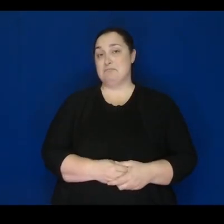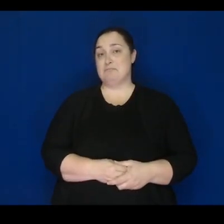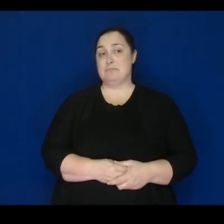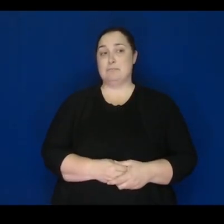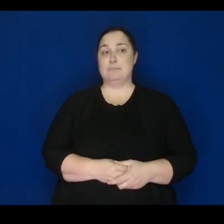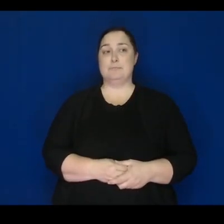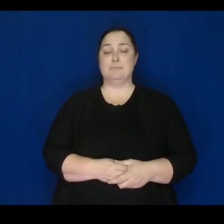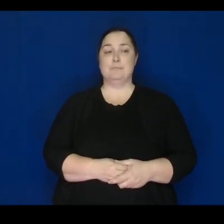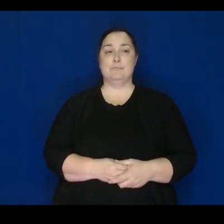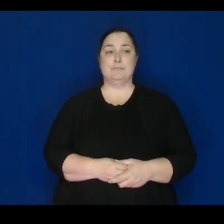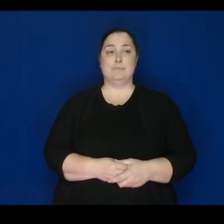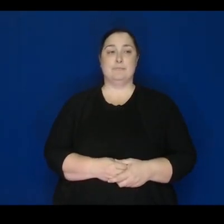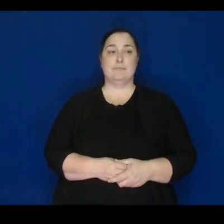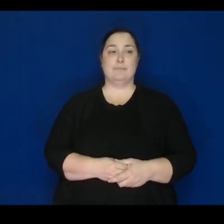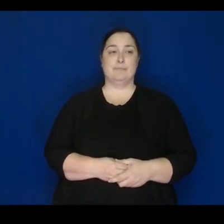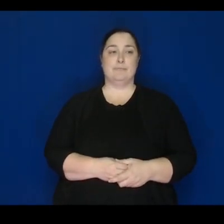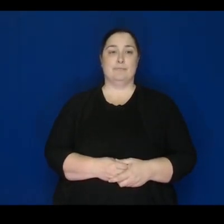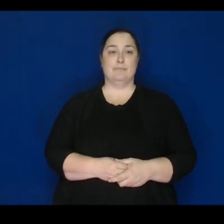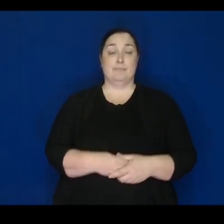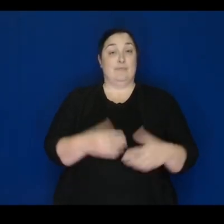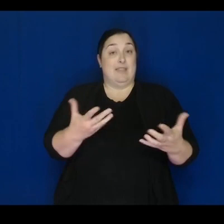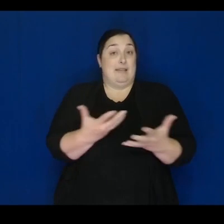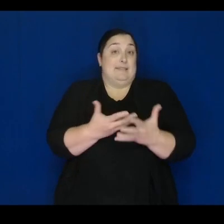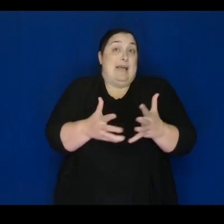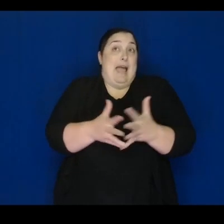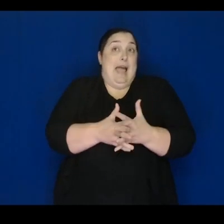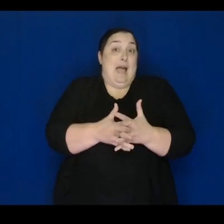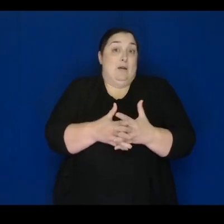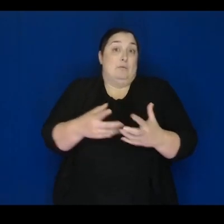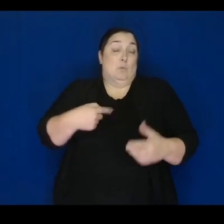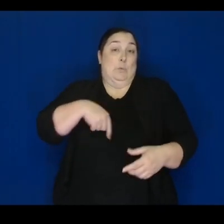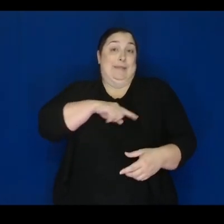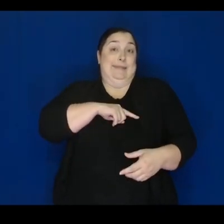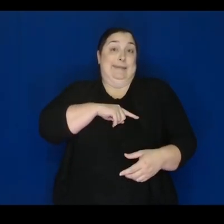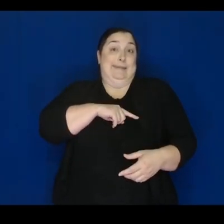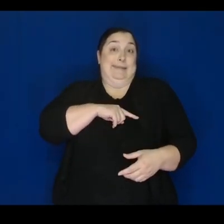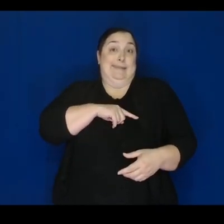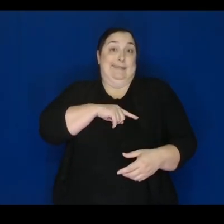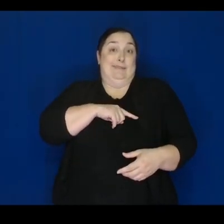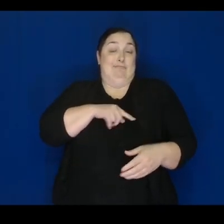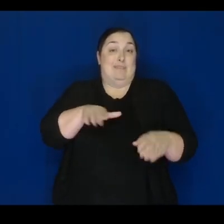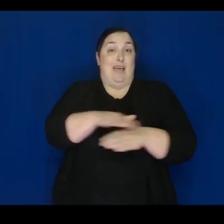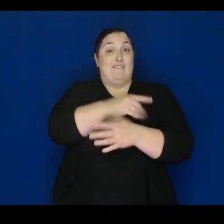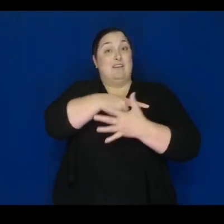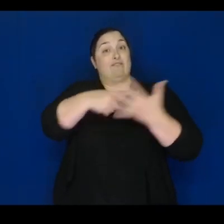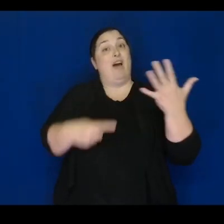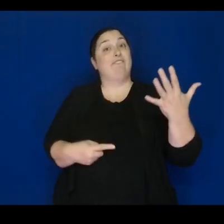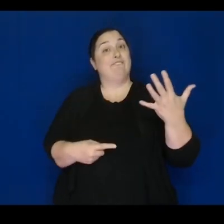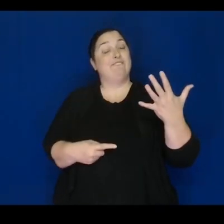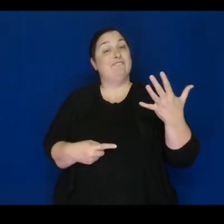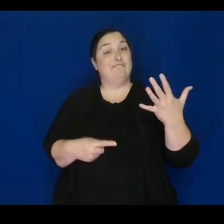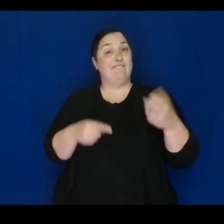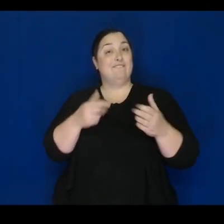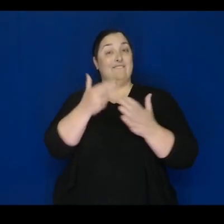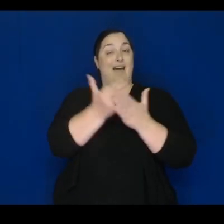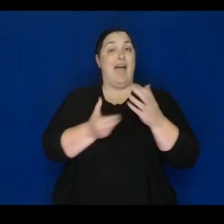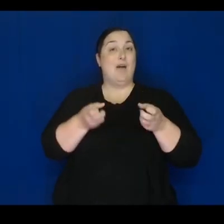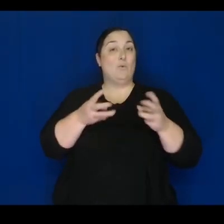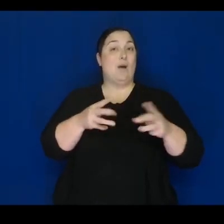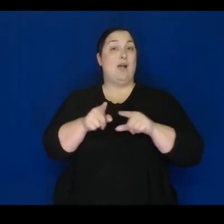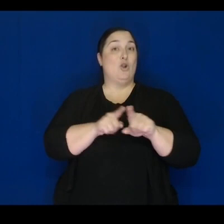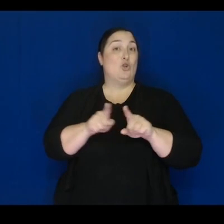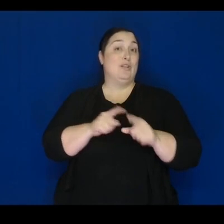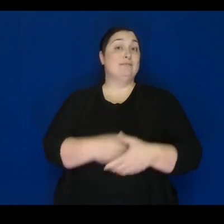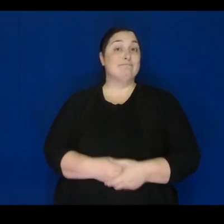And so that's kind of how we kind of do the Outways learning approach. So really encouraging those spaces